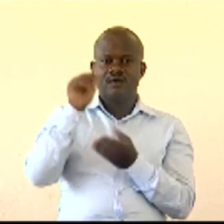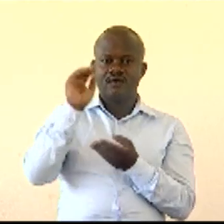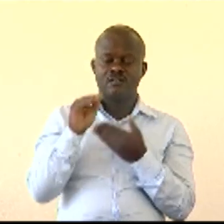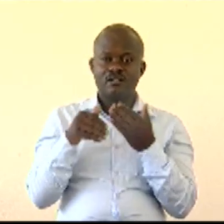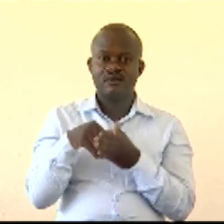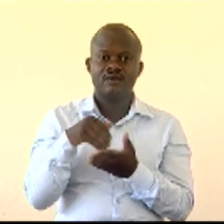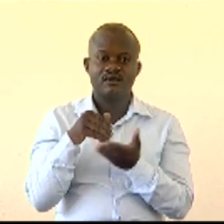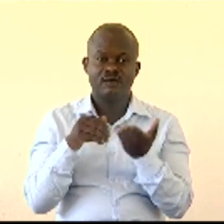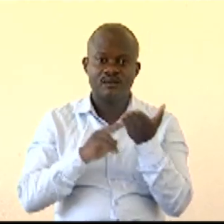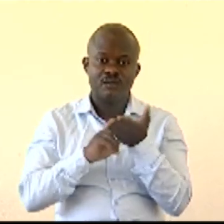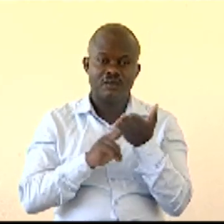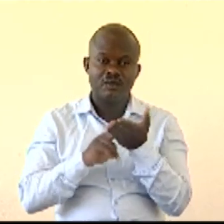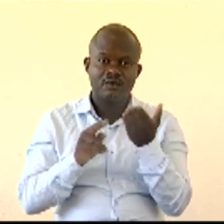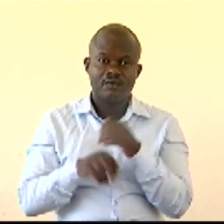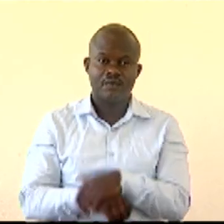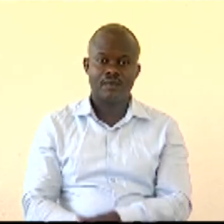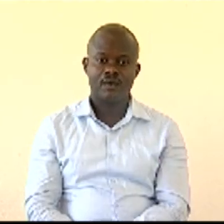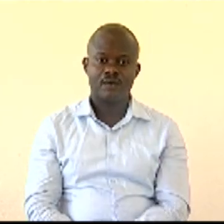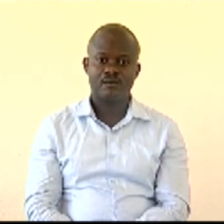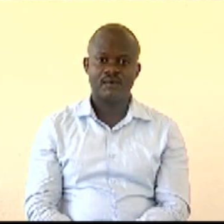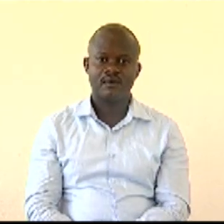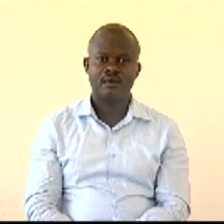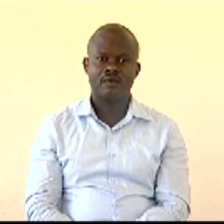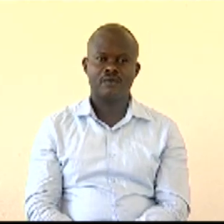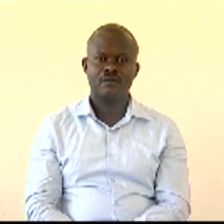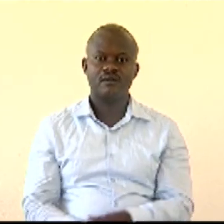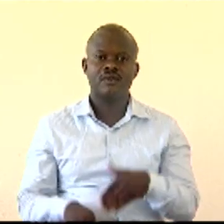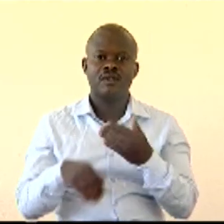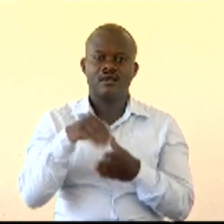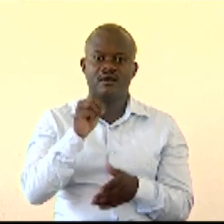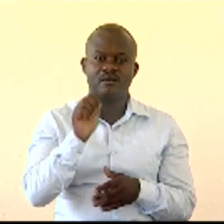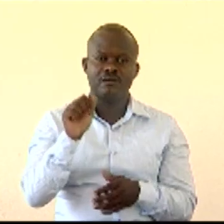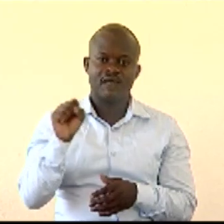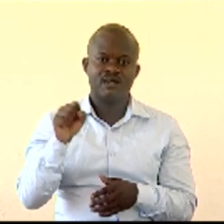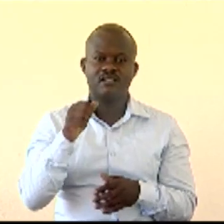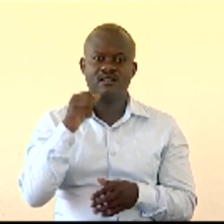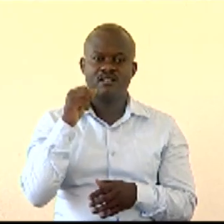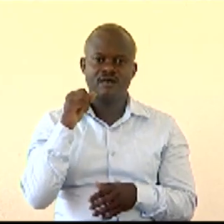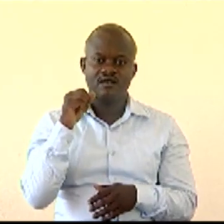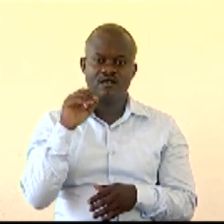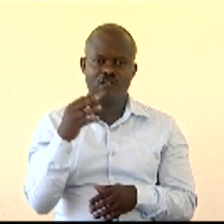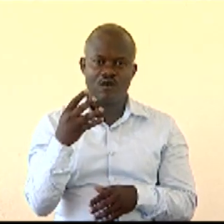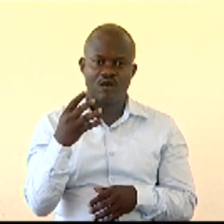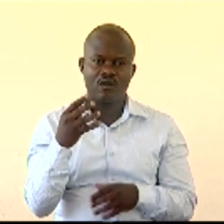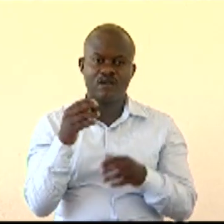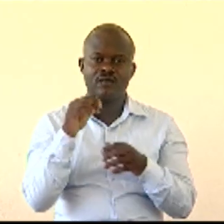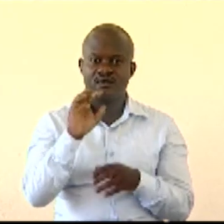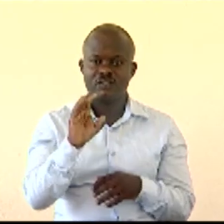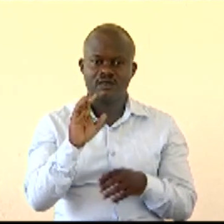formula of this hydrocarbon. Mass numbers we have, it's for carbon, which has